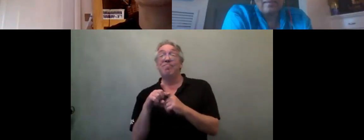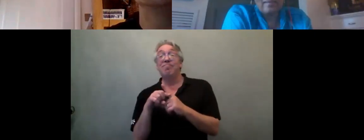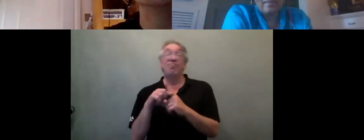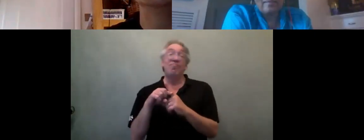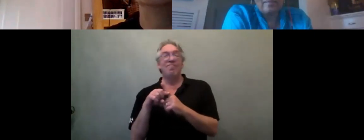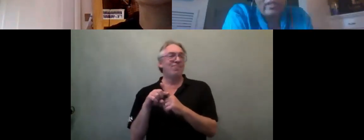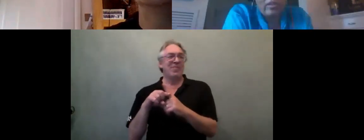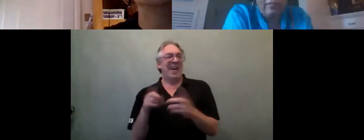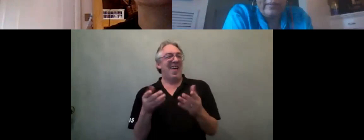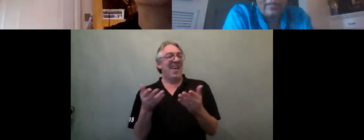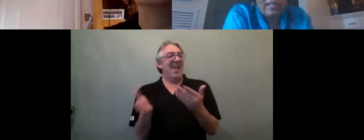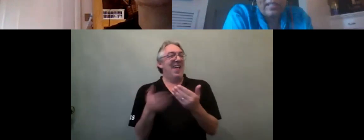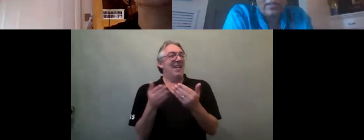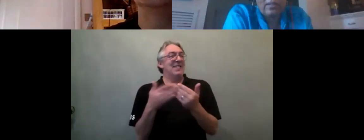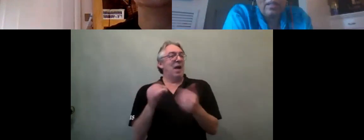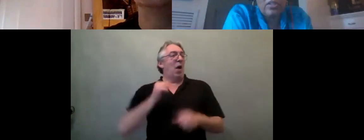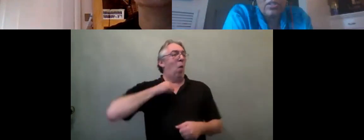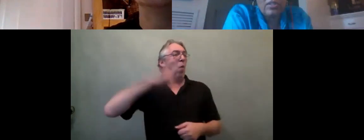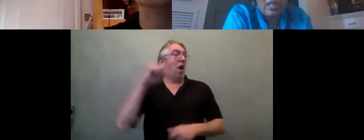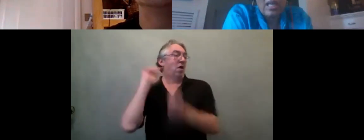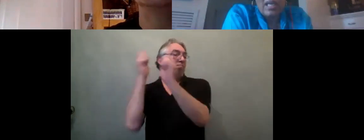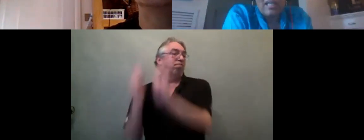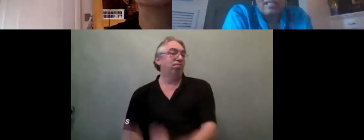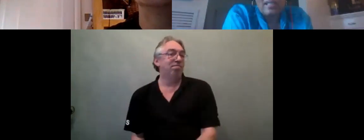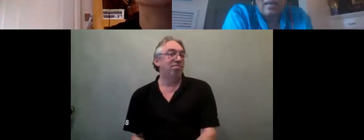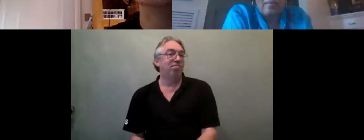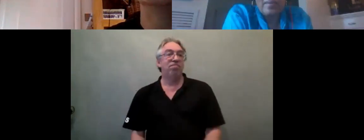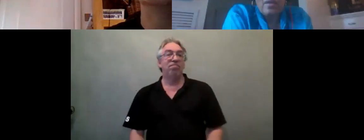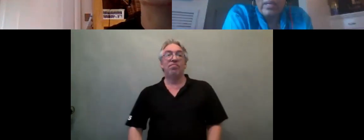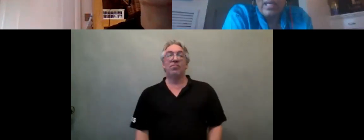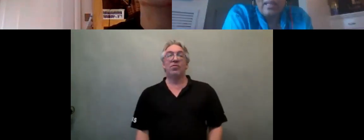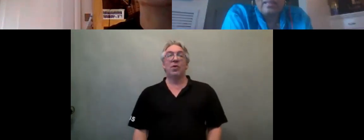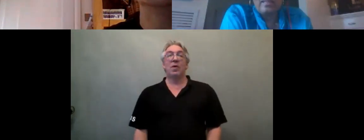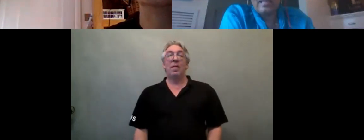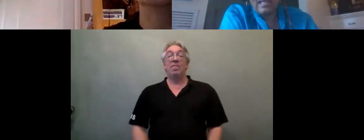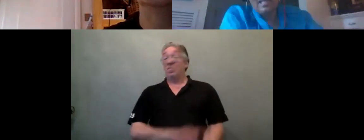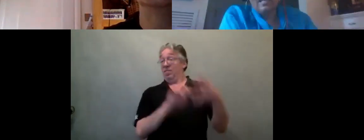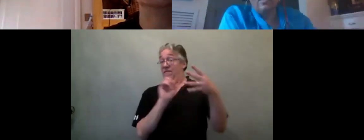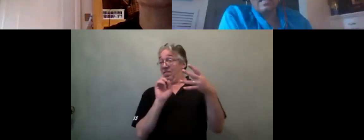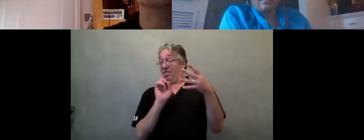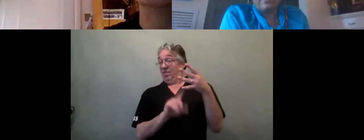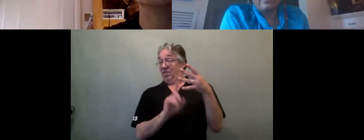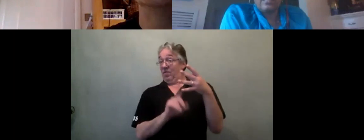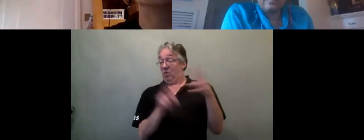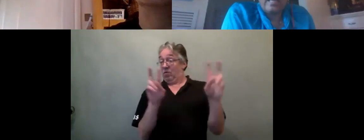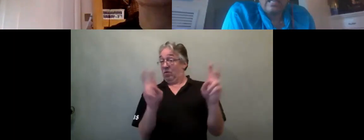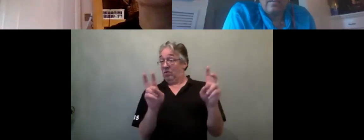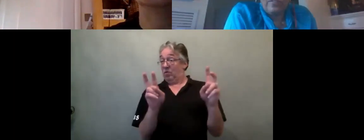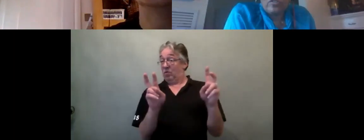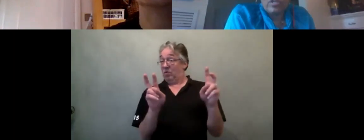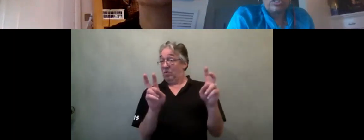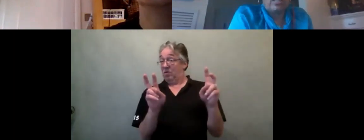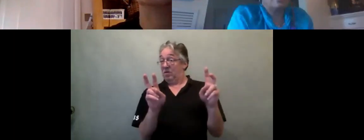and try to influence for assistive technologies is really getting a good sense of the